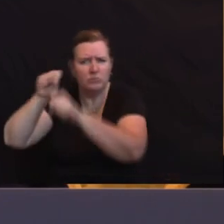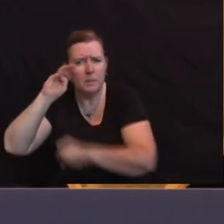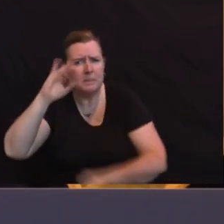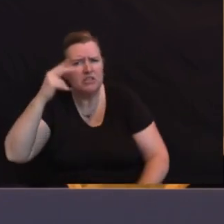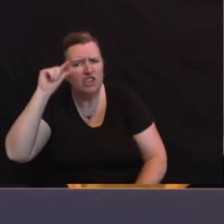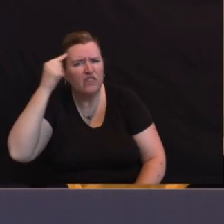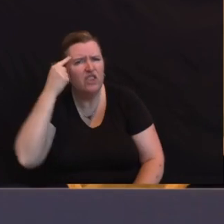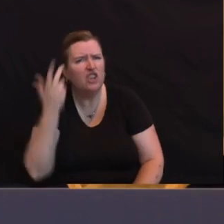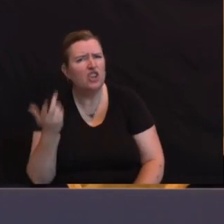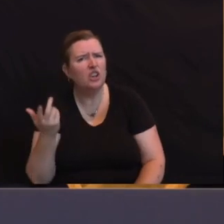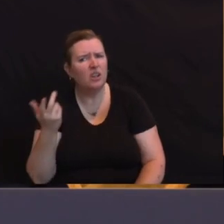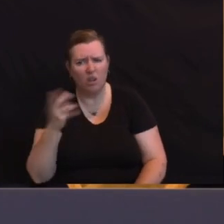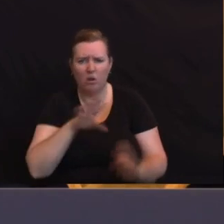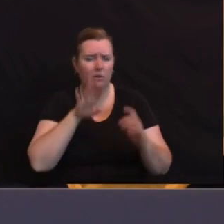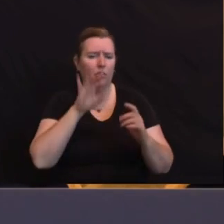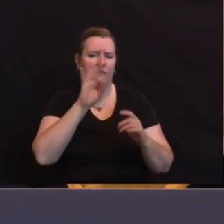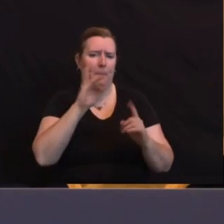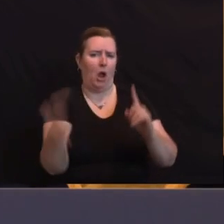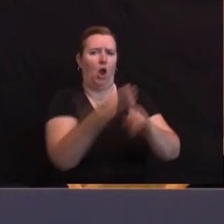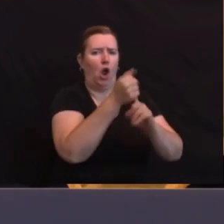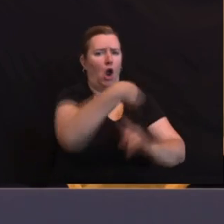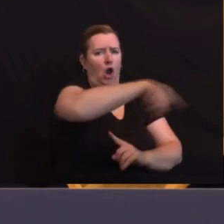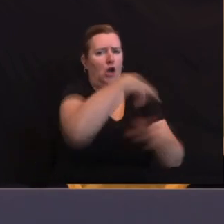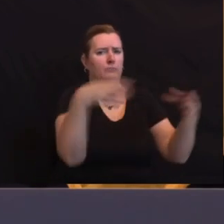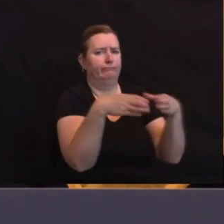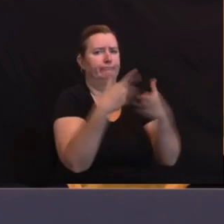but the more we can come together...